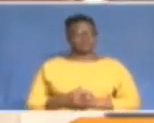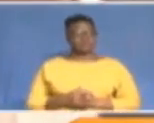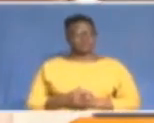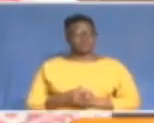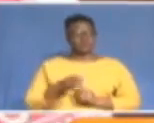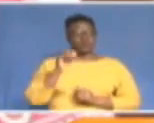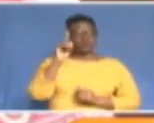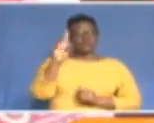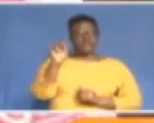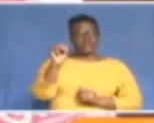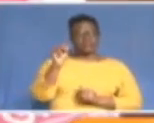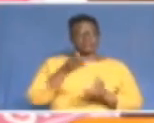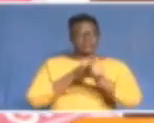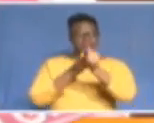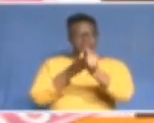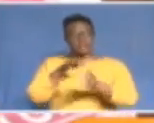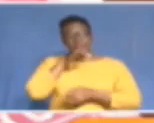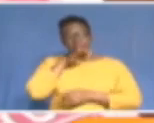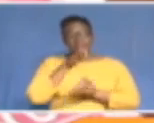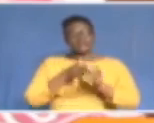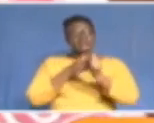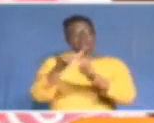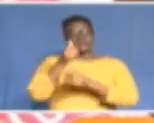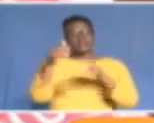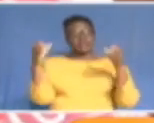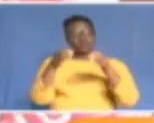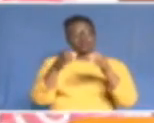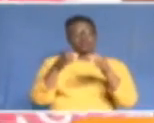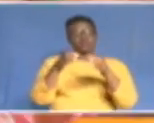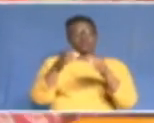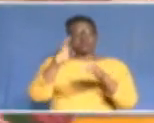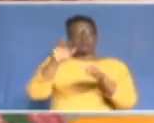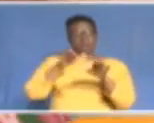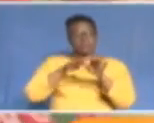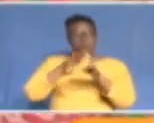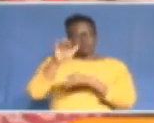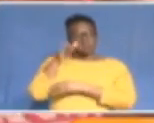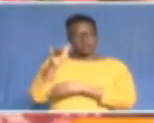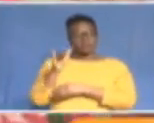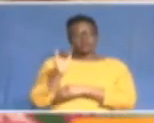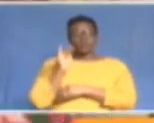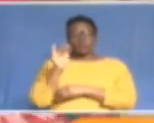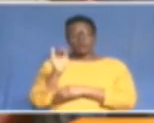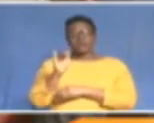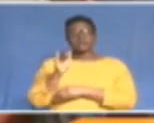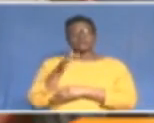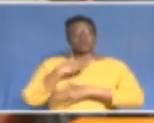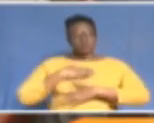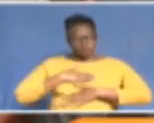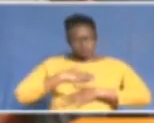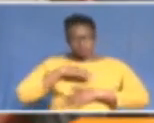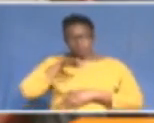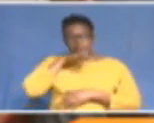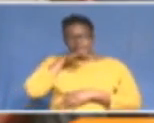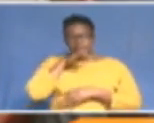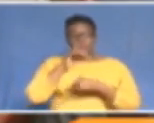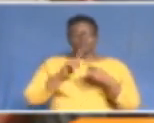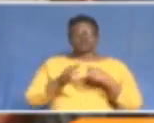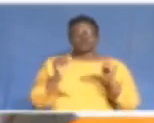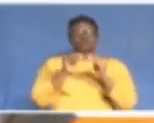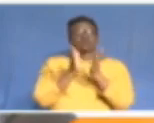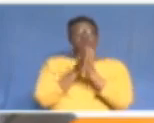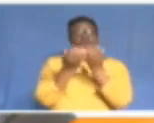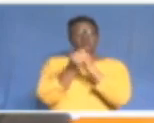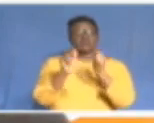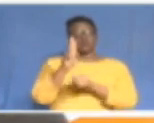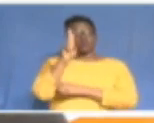ODM leader Raila Odinga led another group of ODM MPs who called on the former prime minister to seek audience with President Kenyatta over the matter.